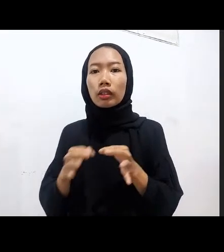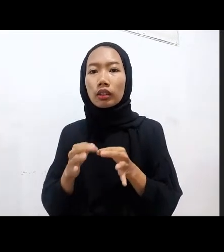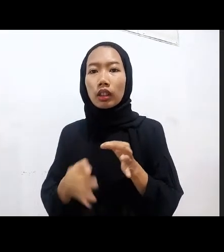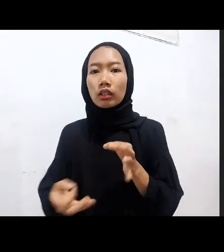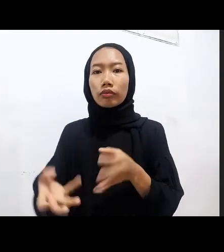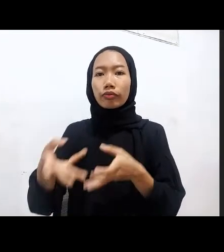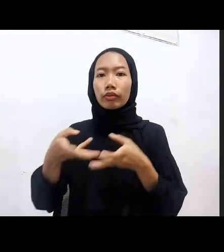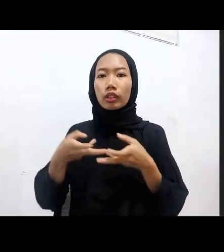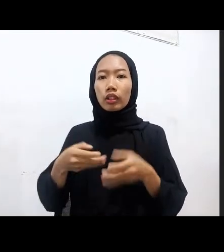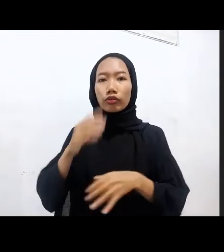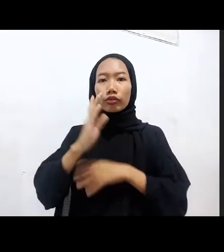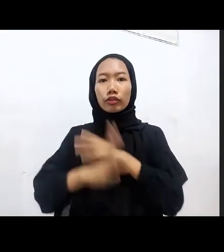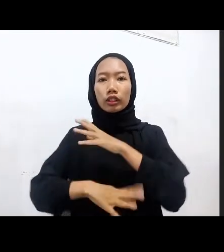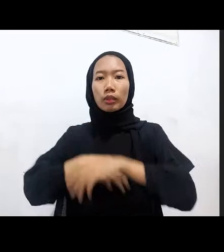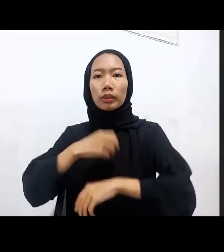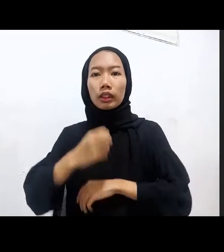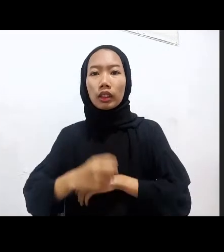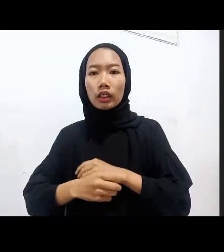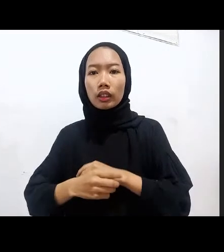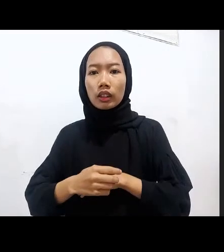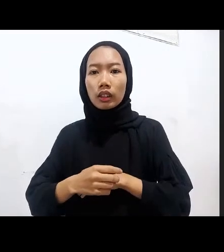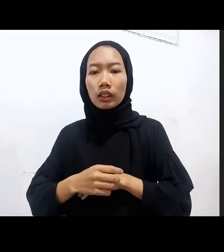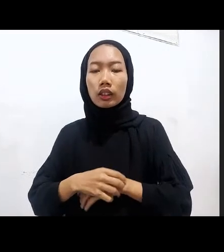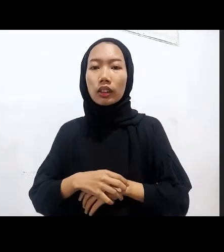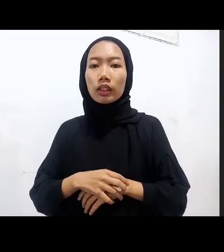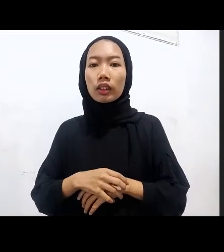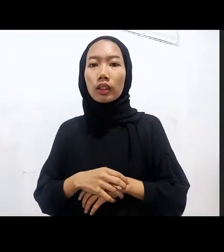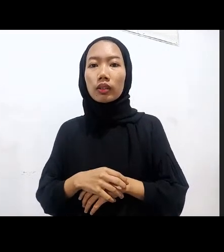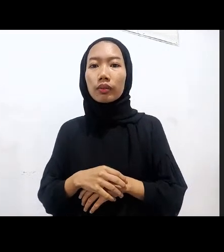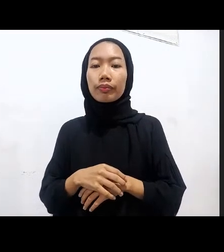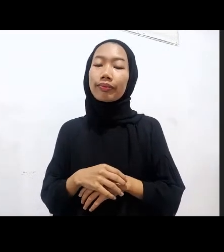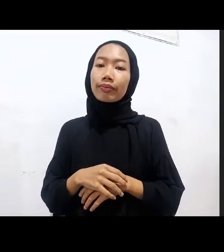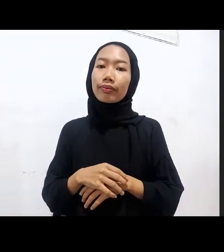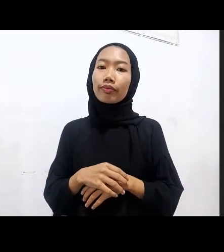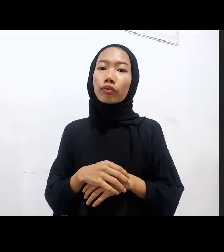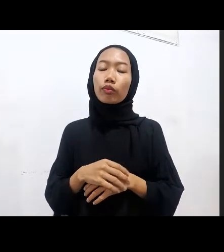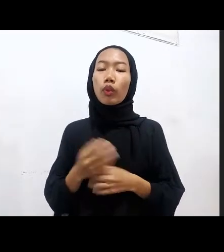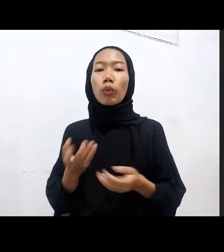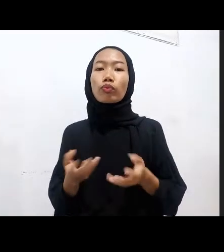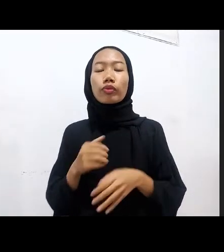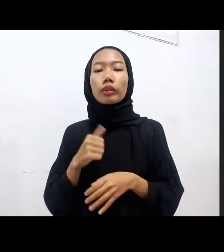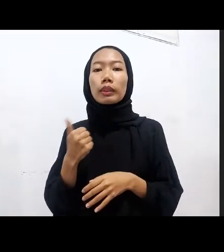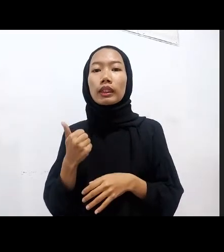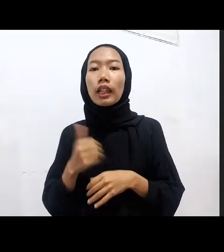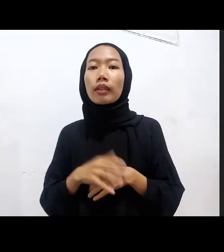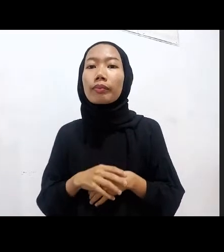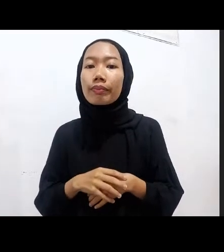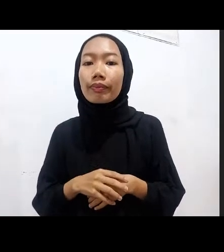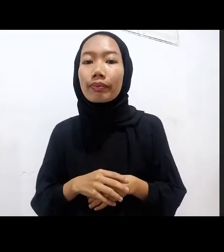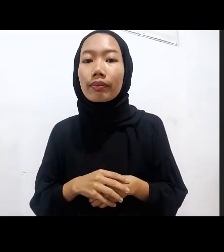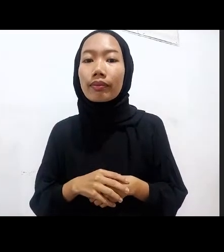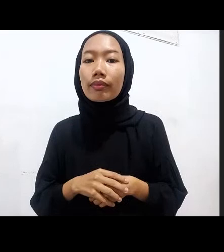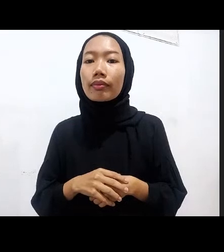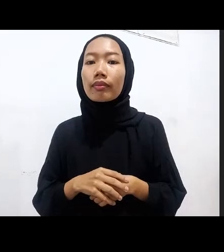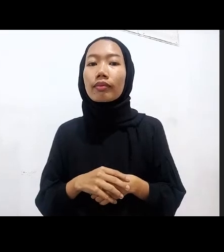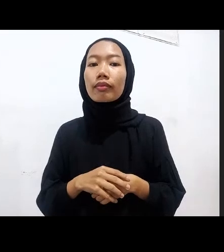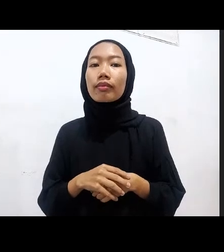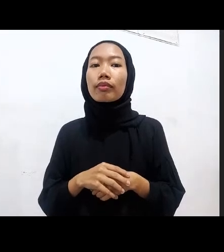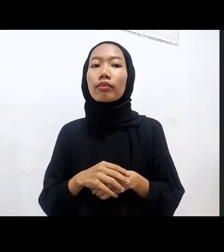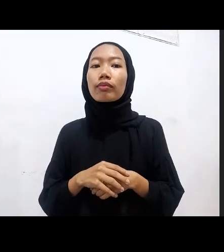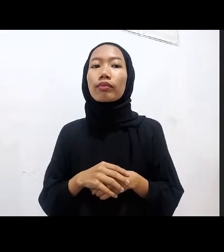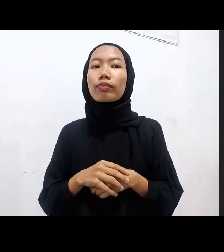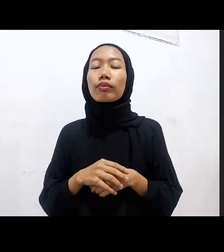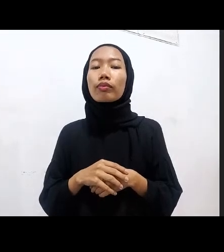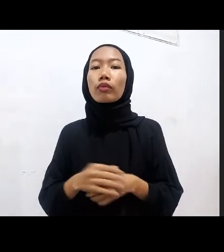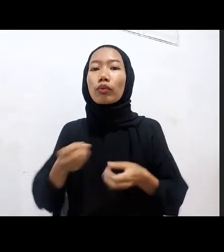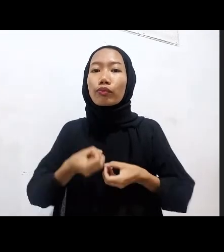in the home, it might be intimate care, it might be disability support, it might be assistance into the